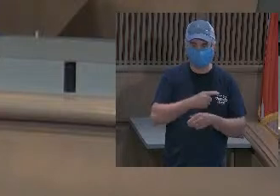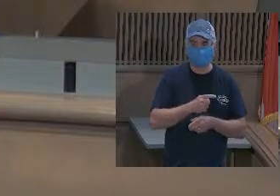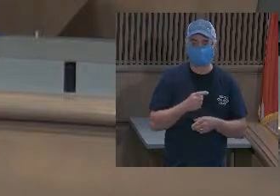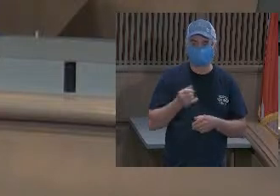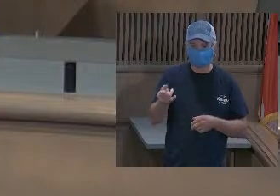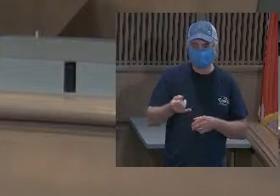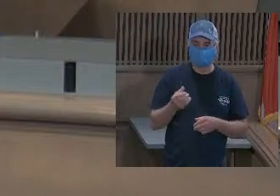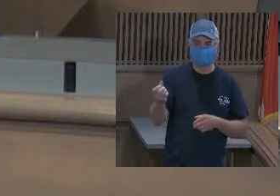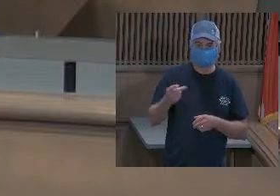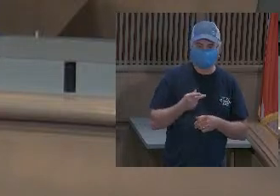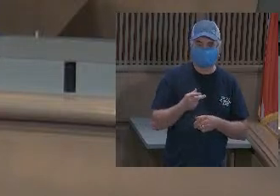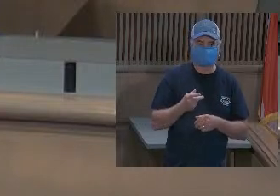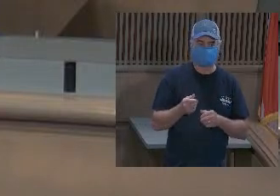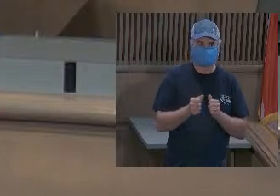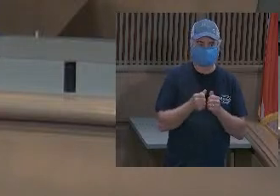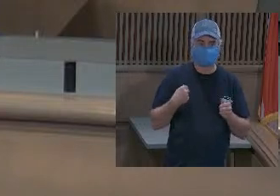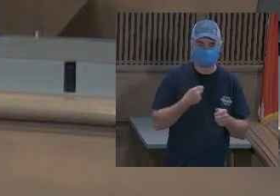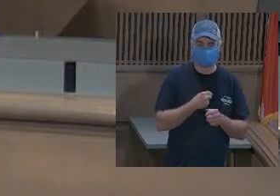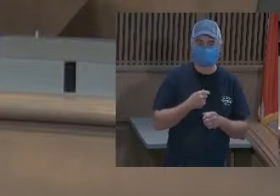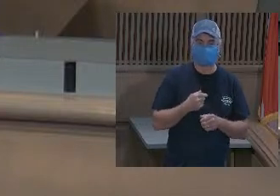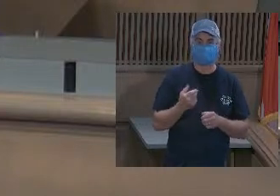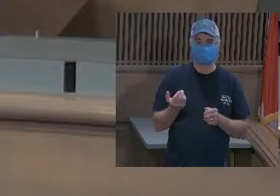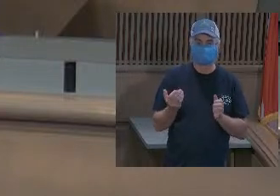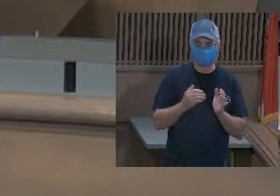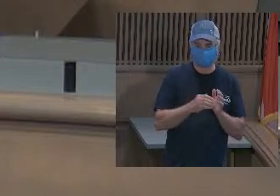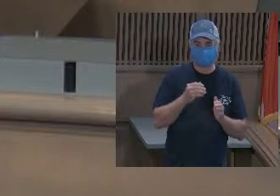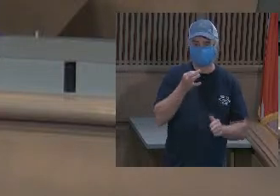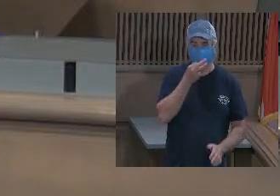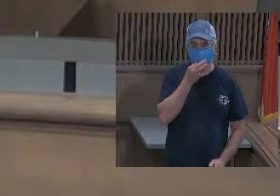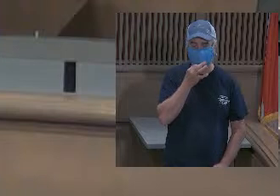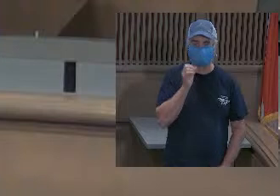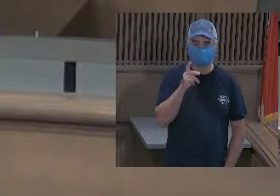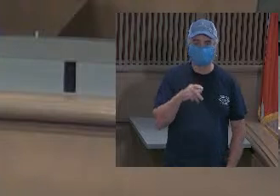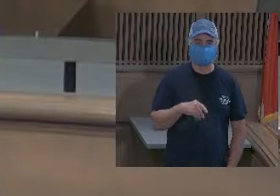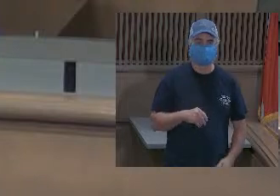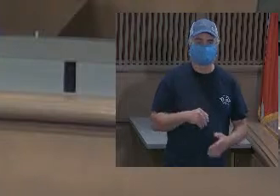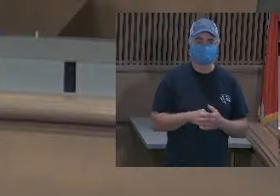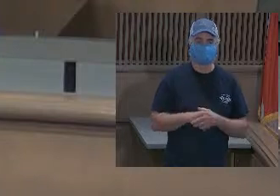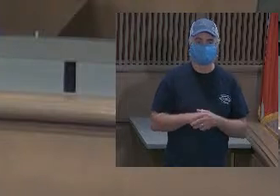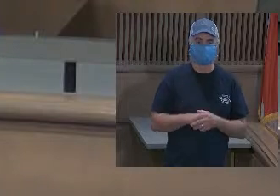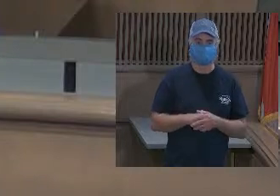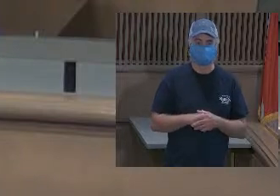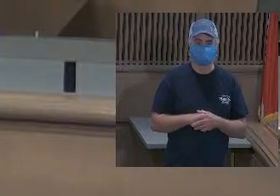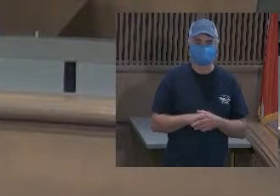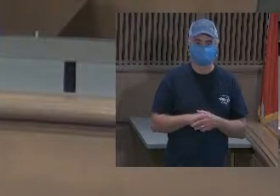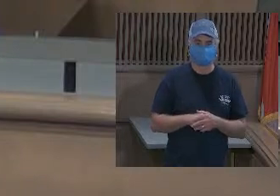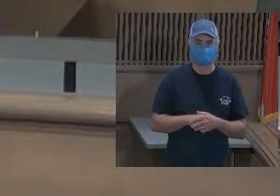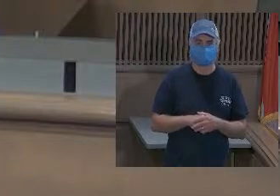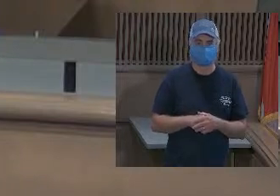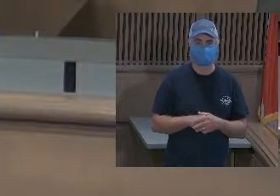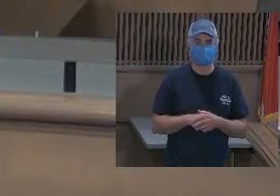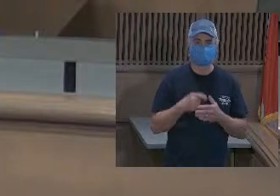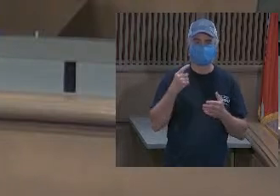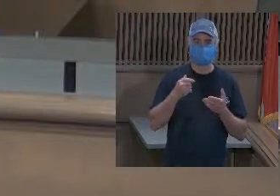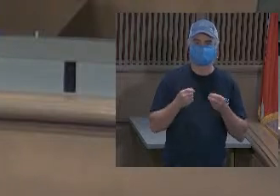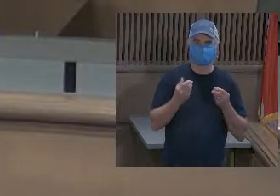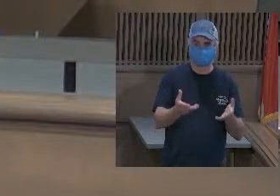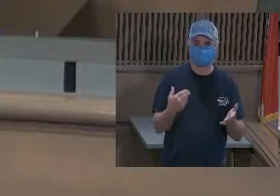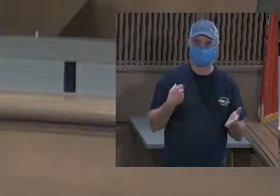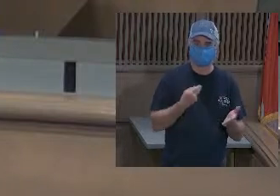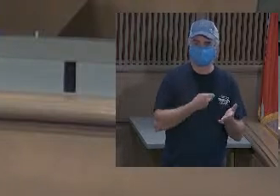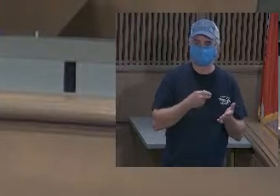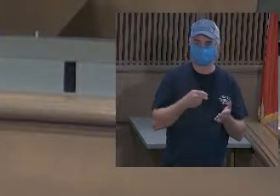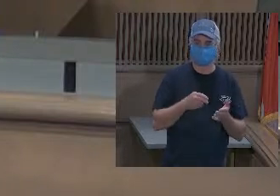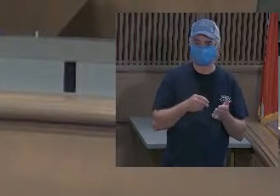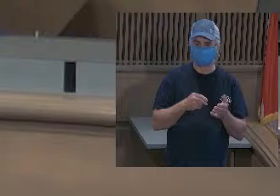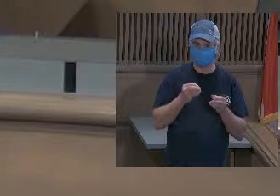to be with us again real soon, whenever you'd like to come back and provide update to our